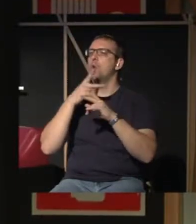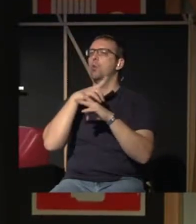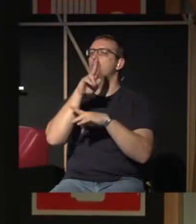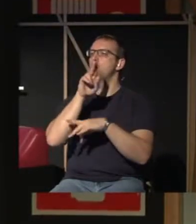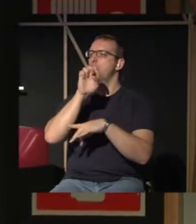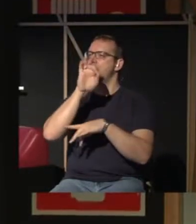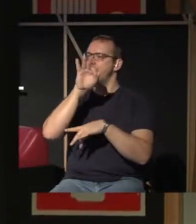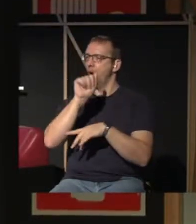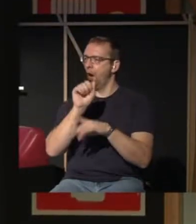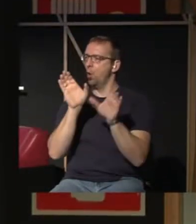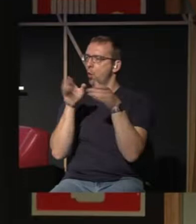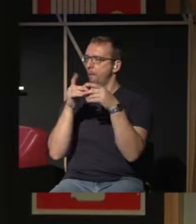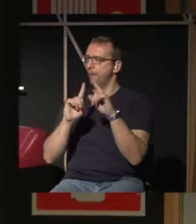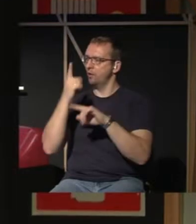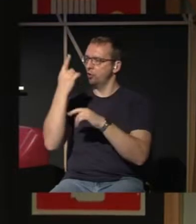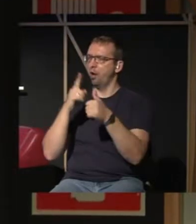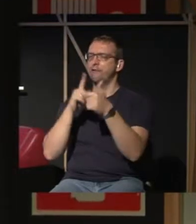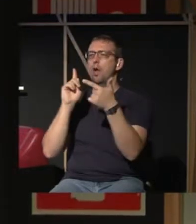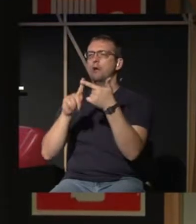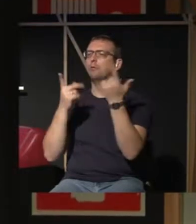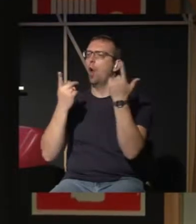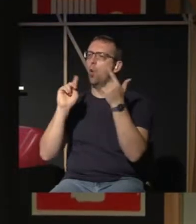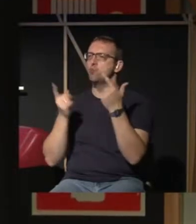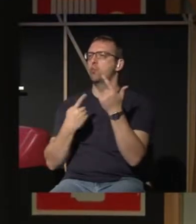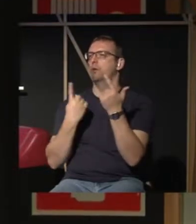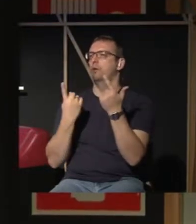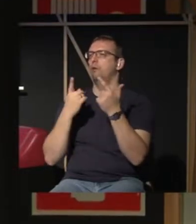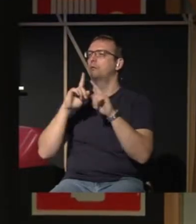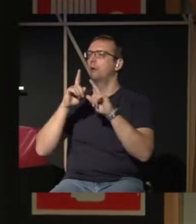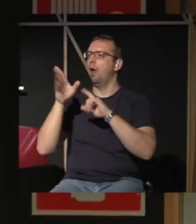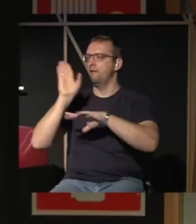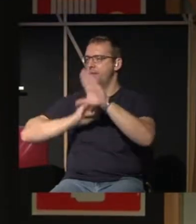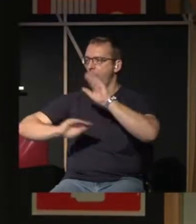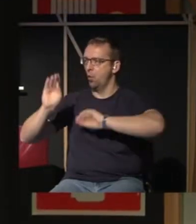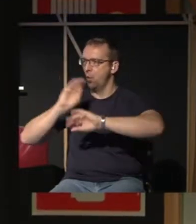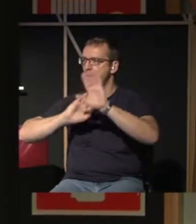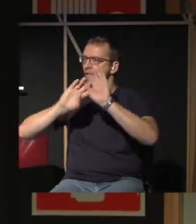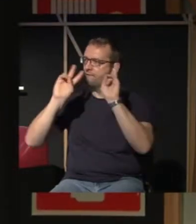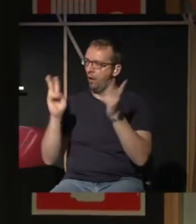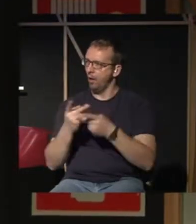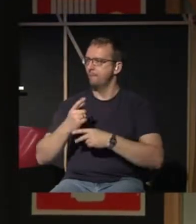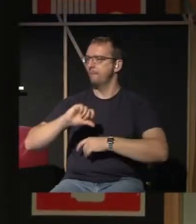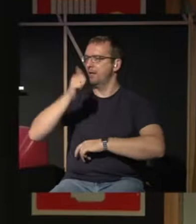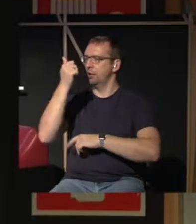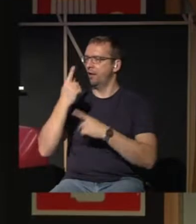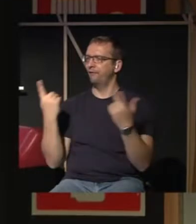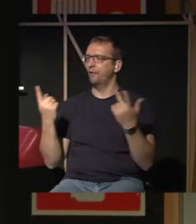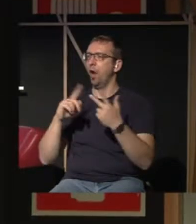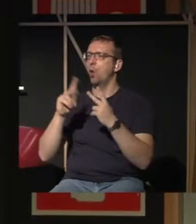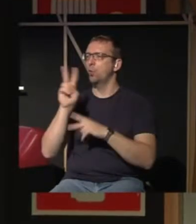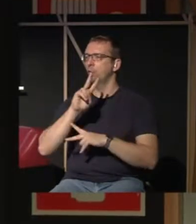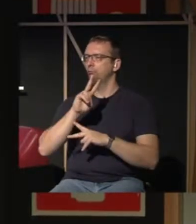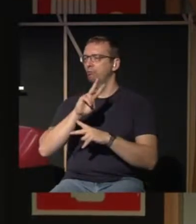at the 2018 FIFA World Cup and at the many changes that are taking place in that country and FIFA's future